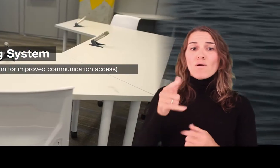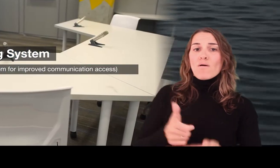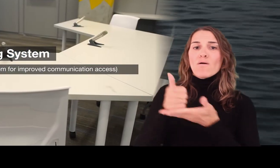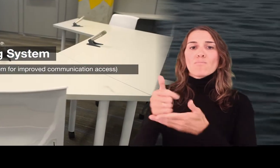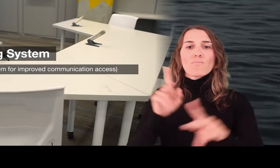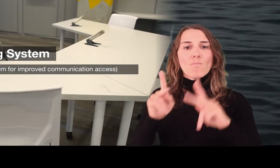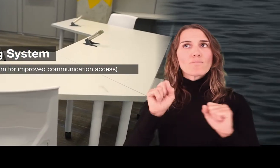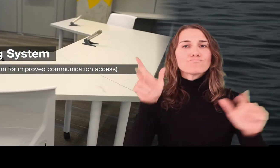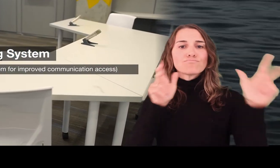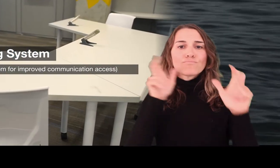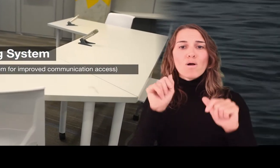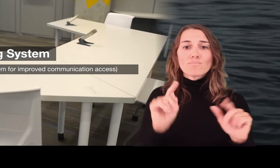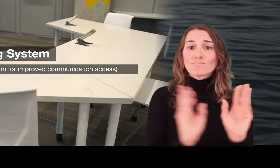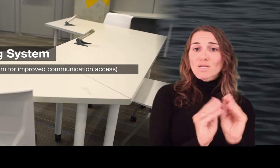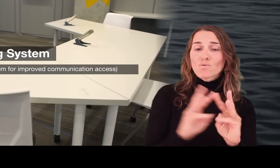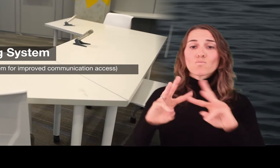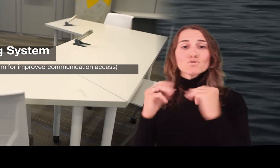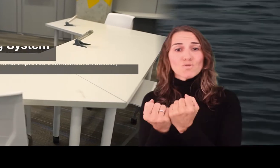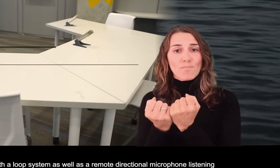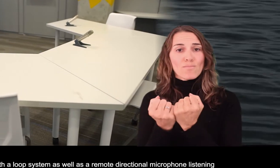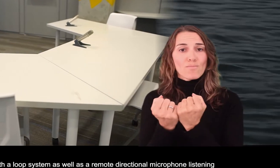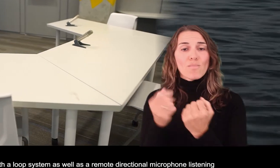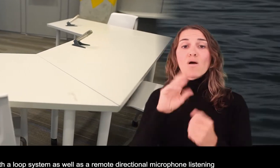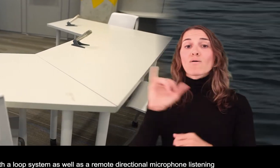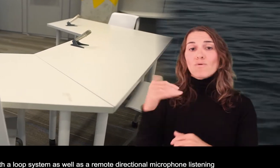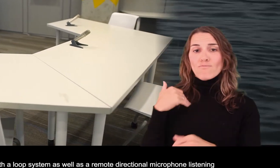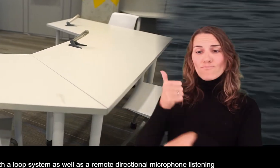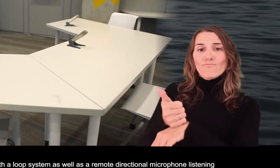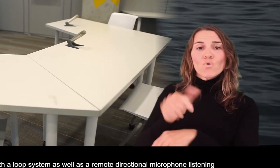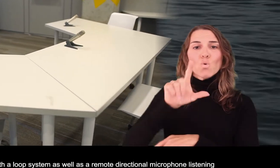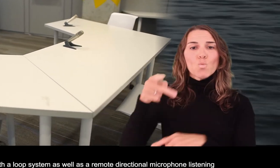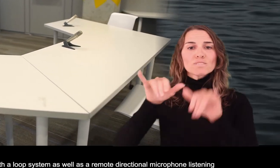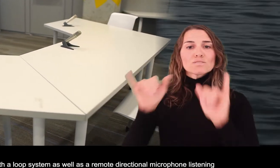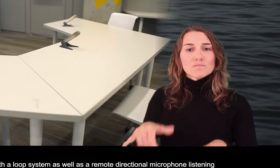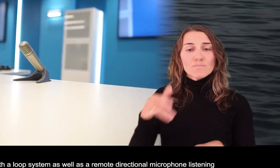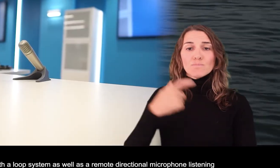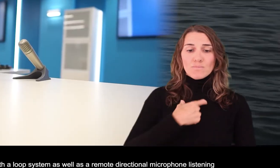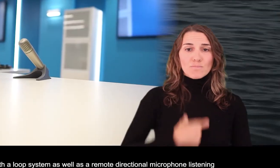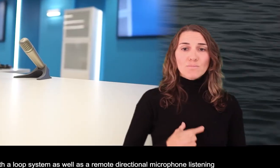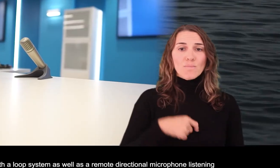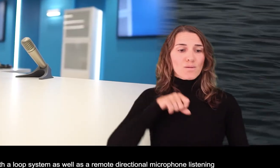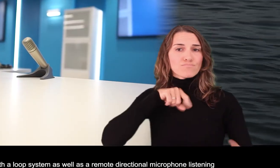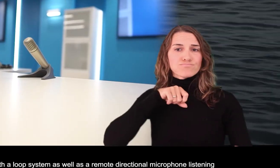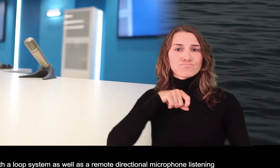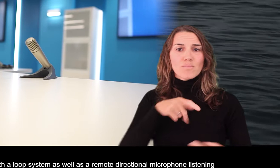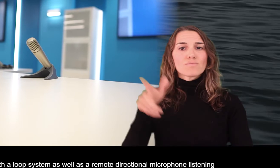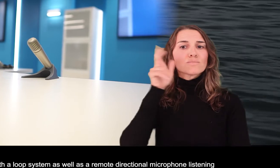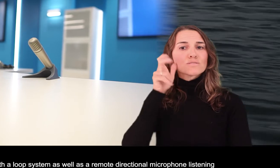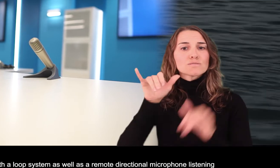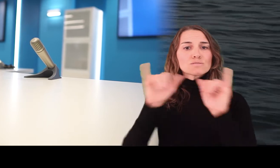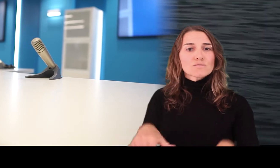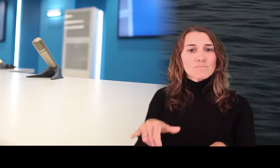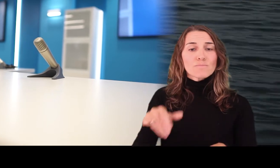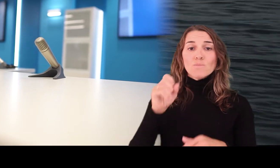more effectively in meetings. It is also equipped with a loop system as well as a remote directional microphone listening